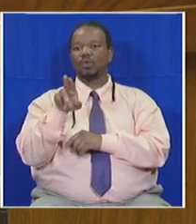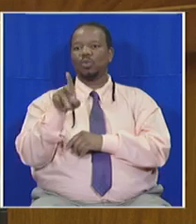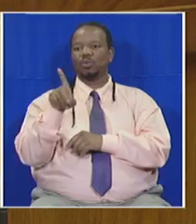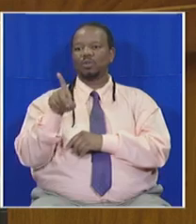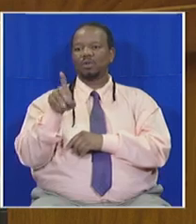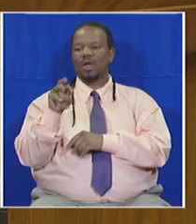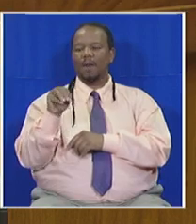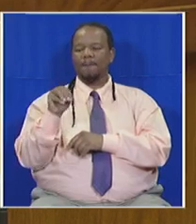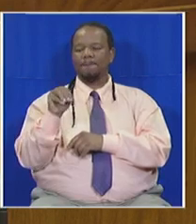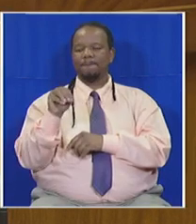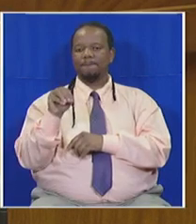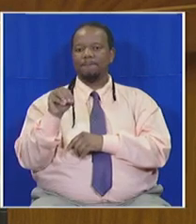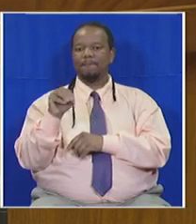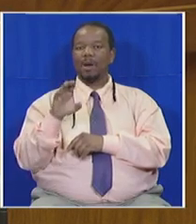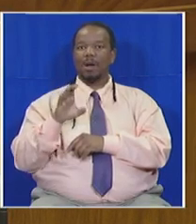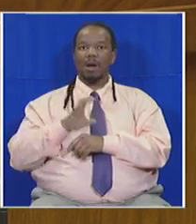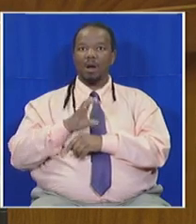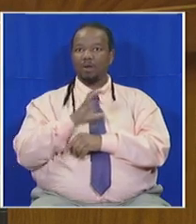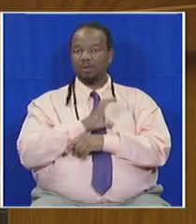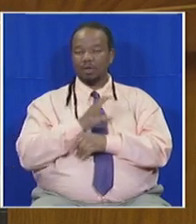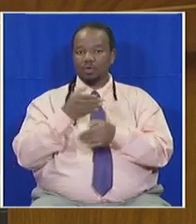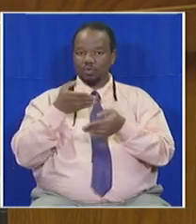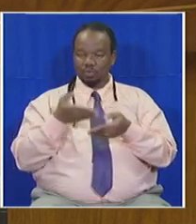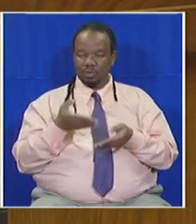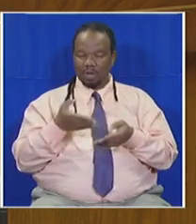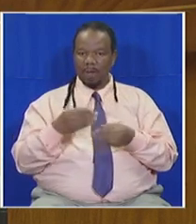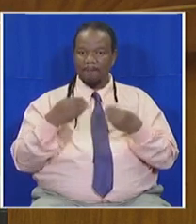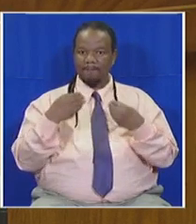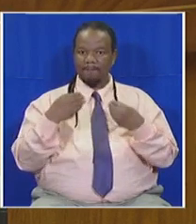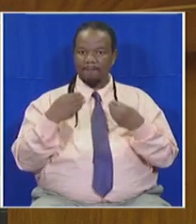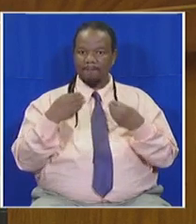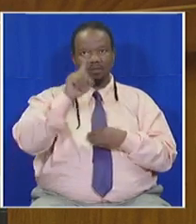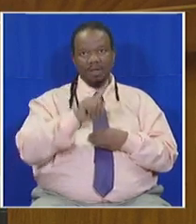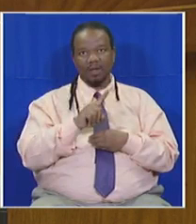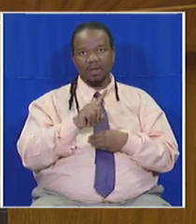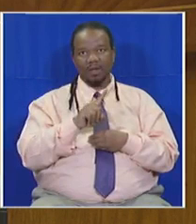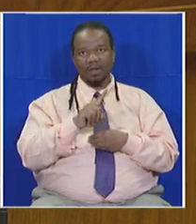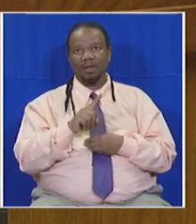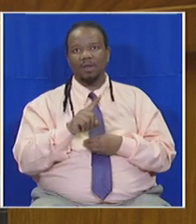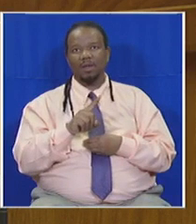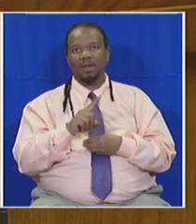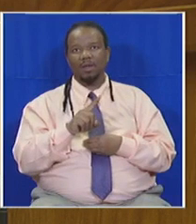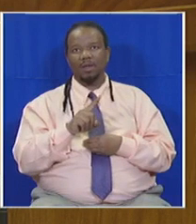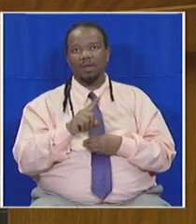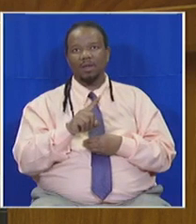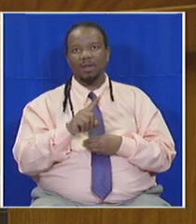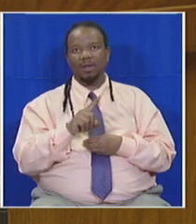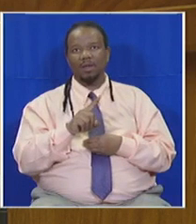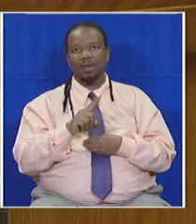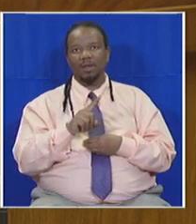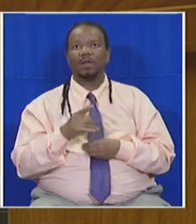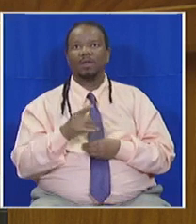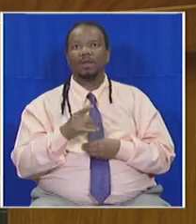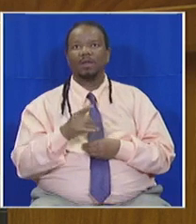The business day, today's business day, Thursday the 18th of May 2017, captures this in